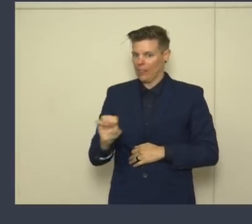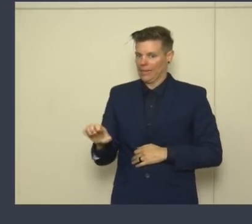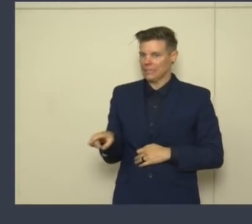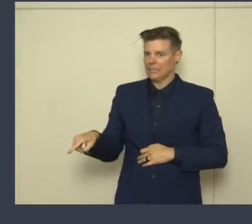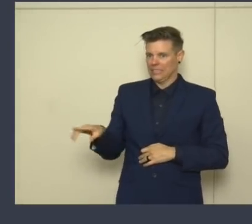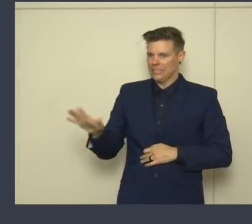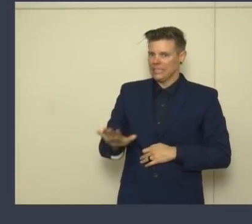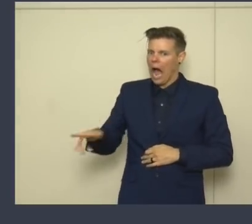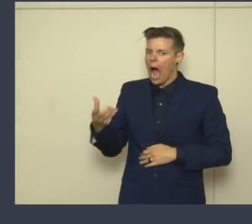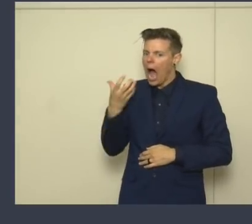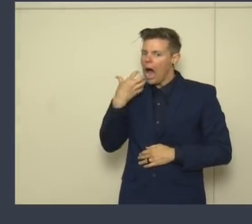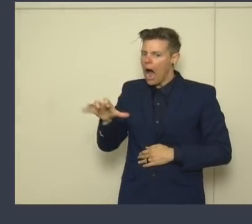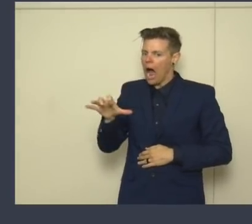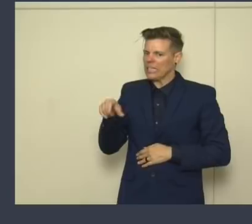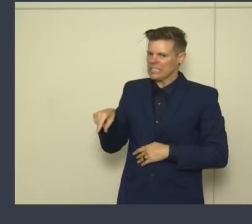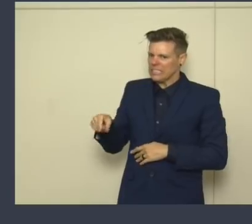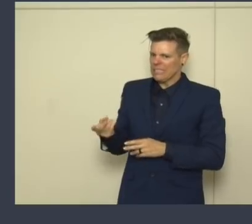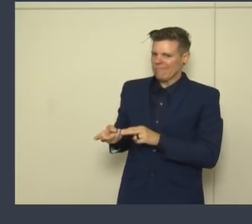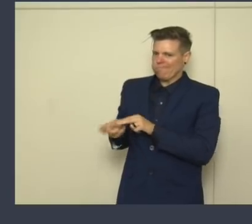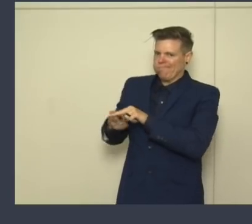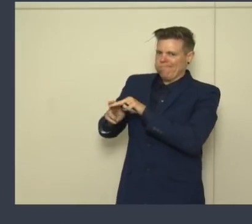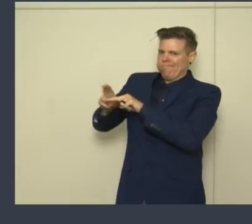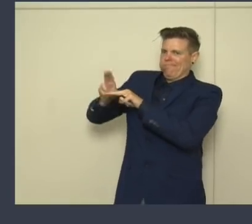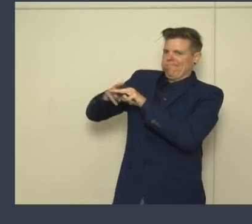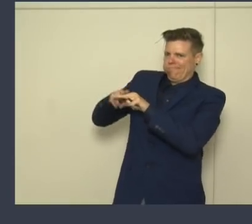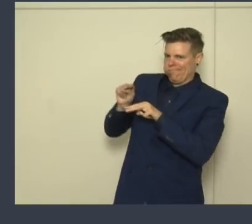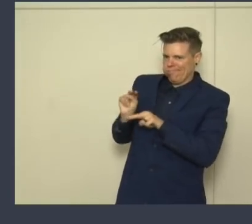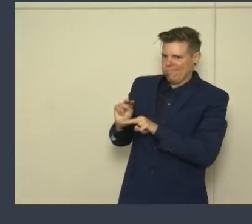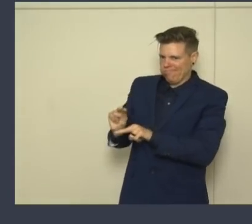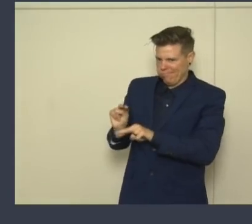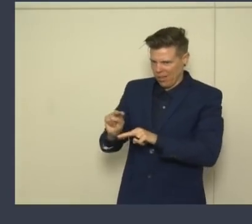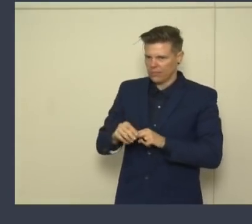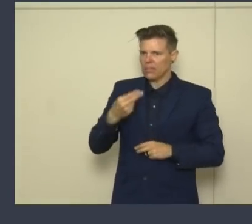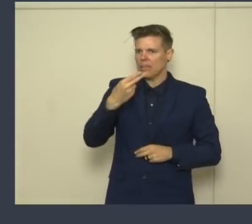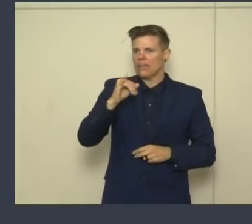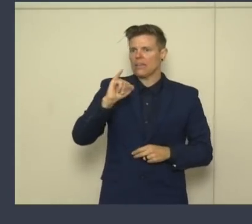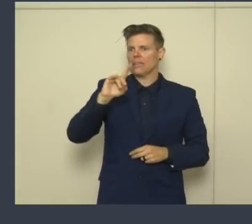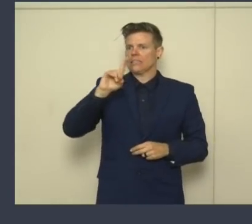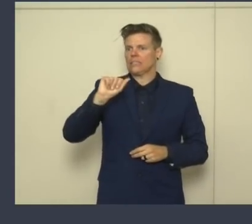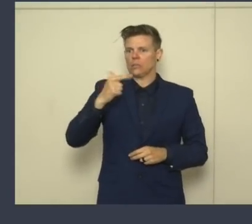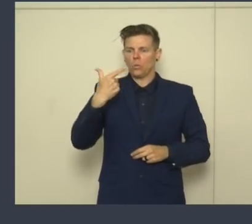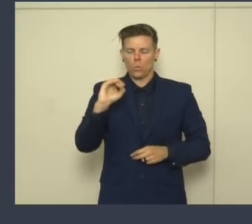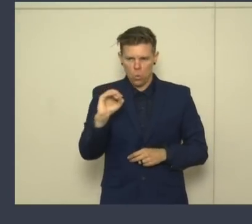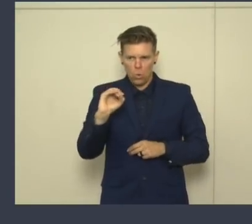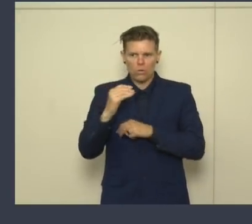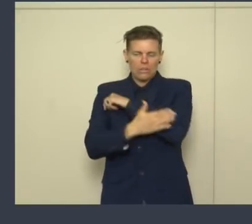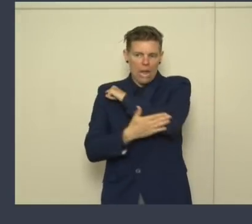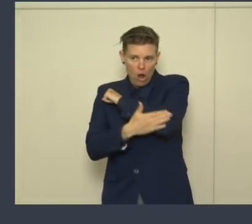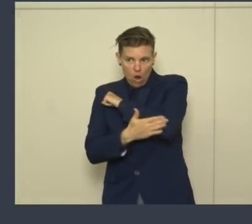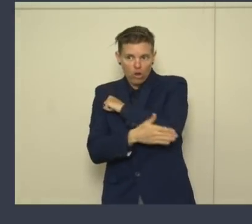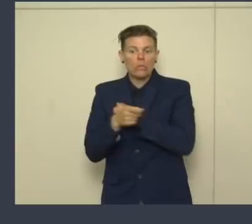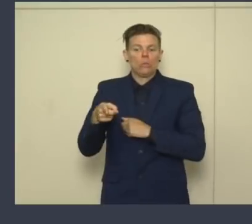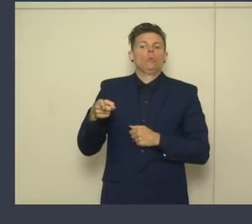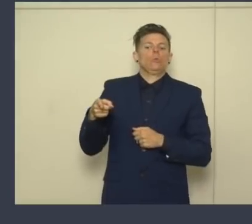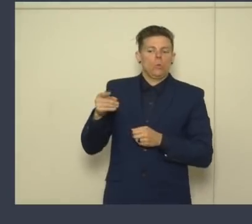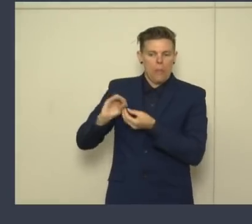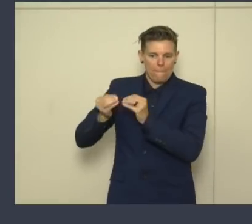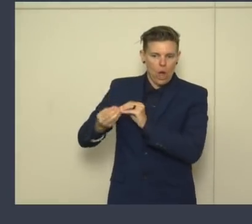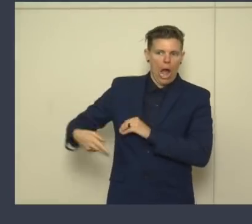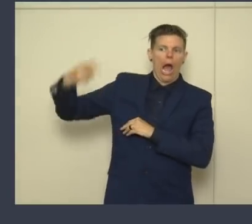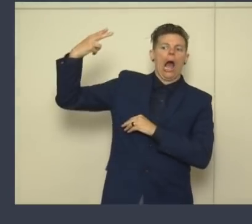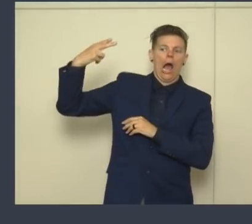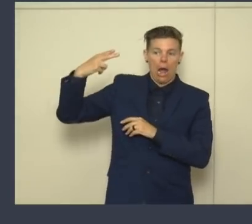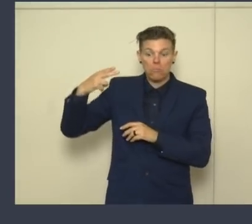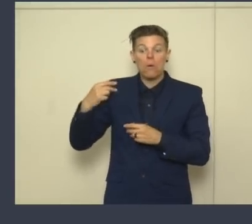certainly in Hidalgo County in the southwest, but the vast majority of our state is in the green zone, which is great because we need to be